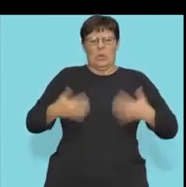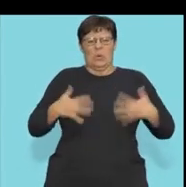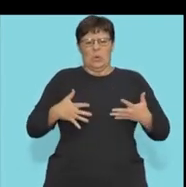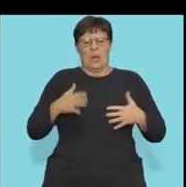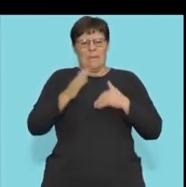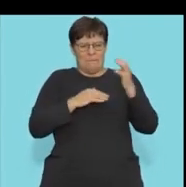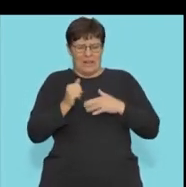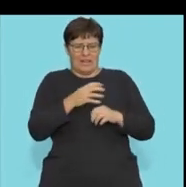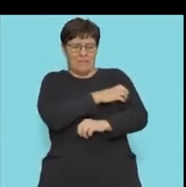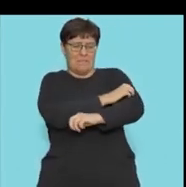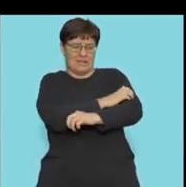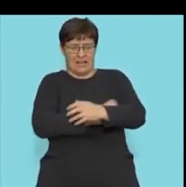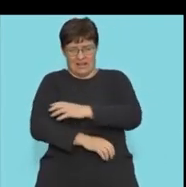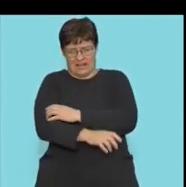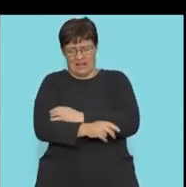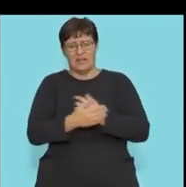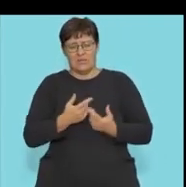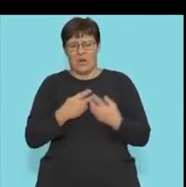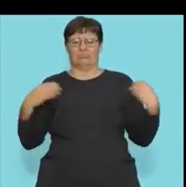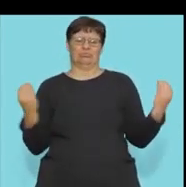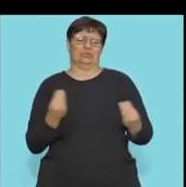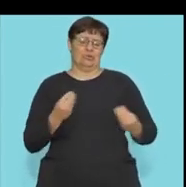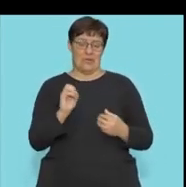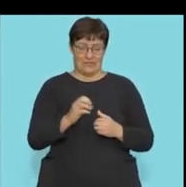chemical compound that builds up in muscles, causing